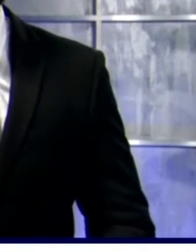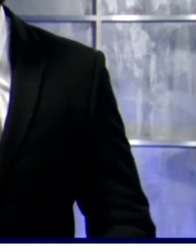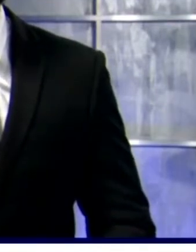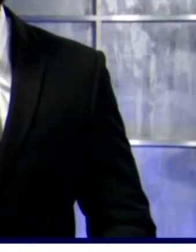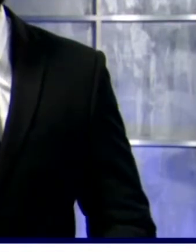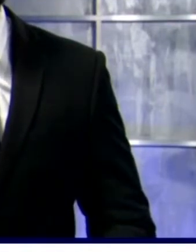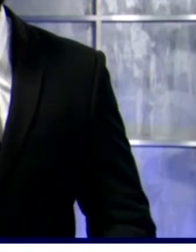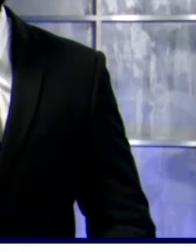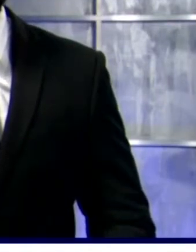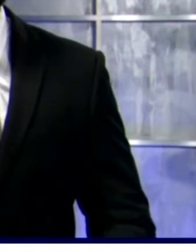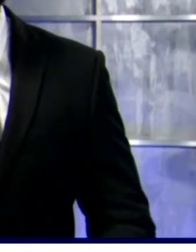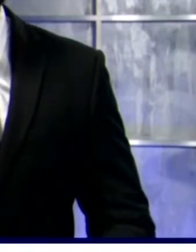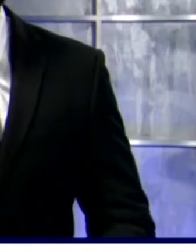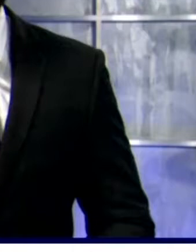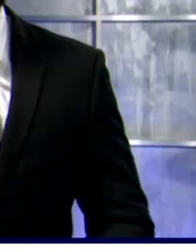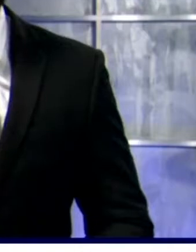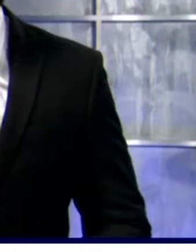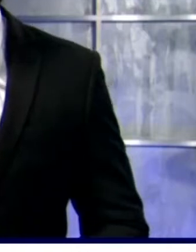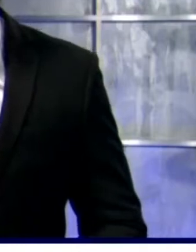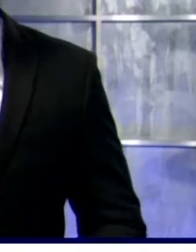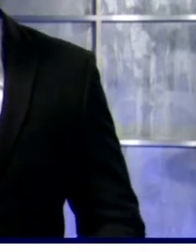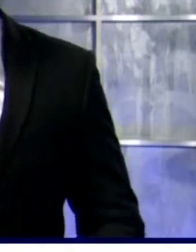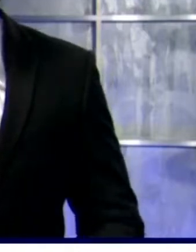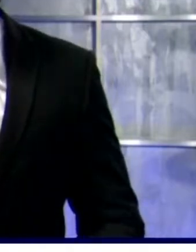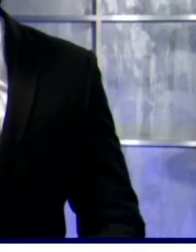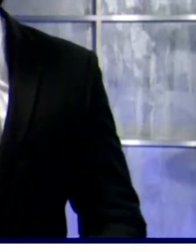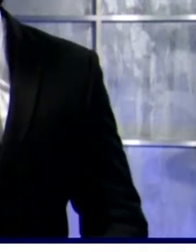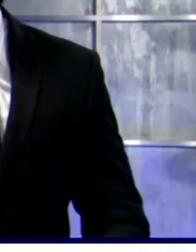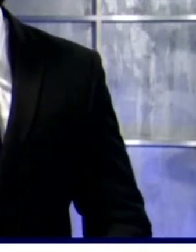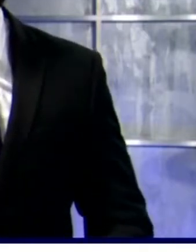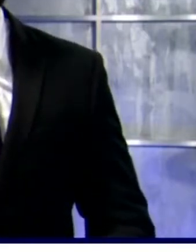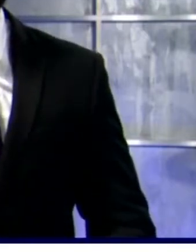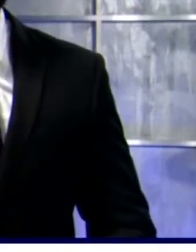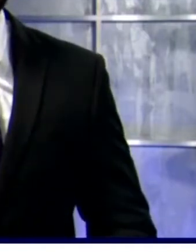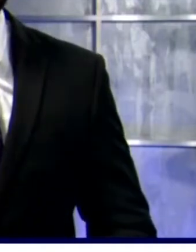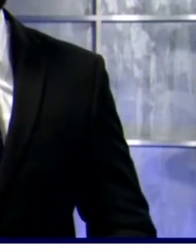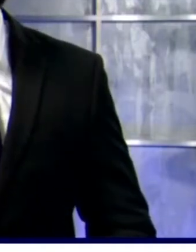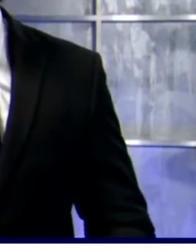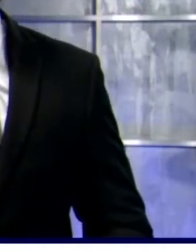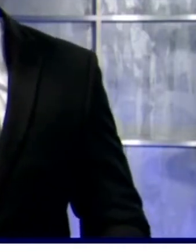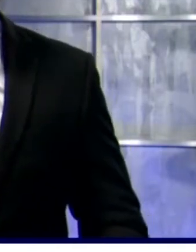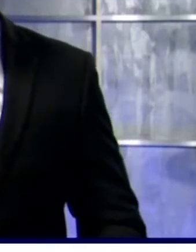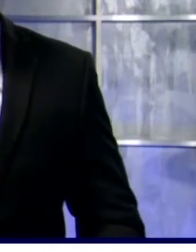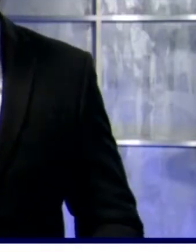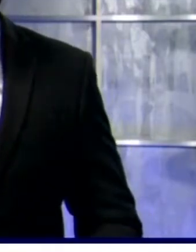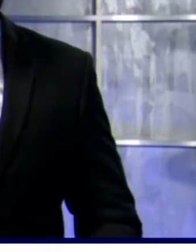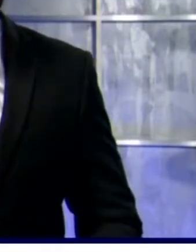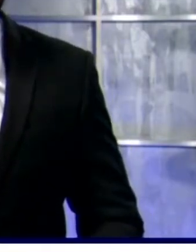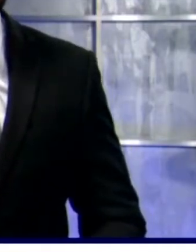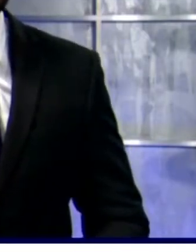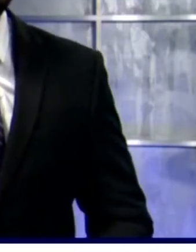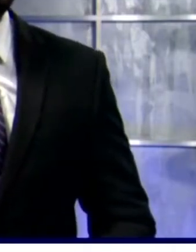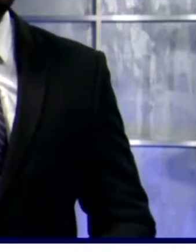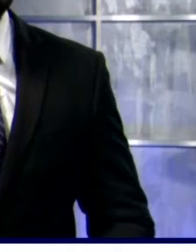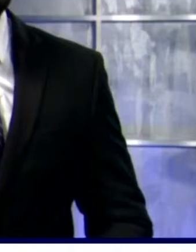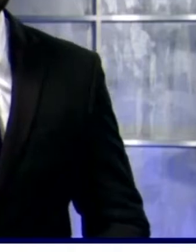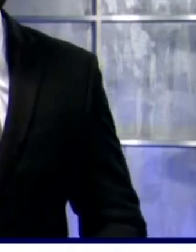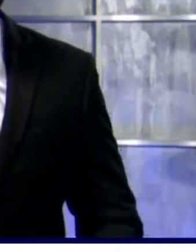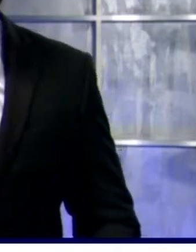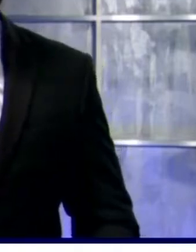who saved a little girl. And in sports, the Windies gearing up to face the Irish for a second time.